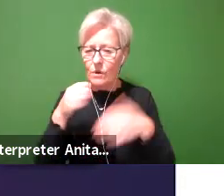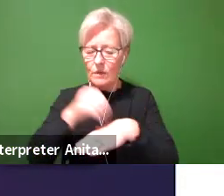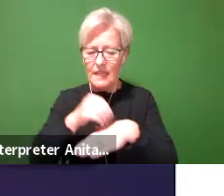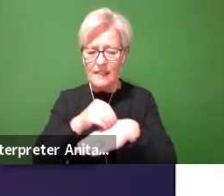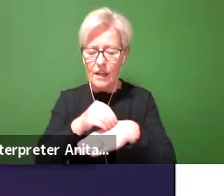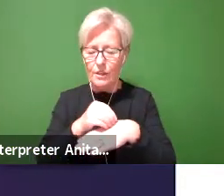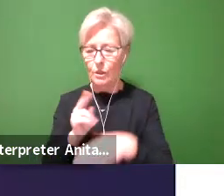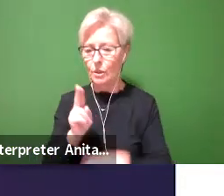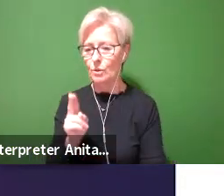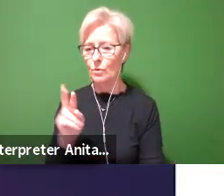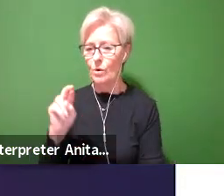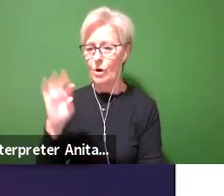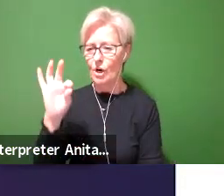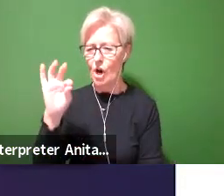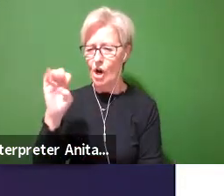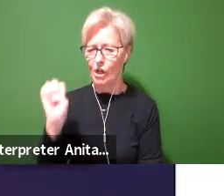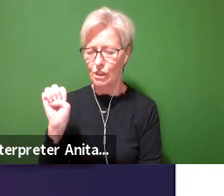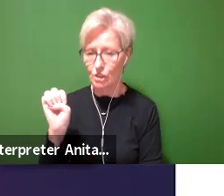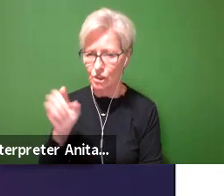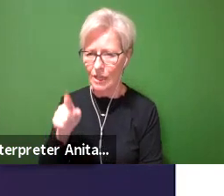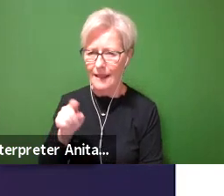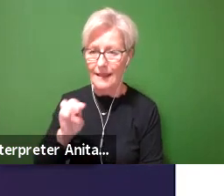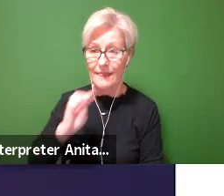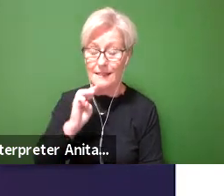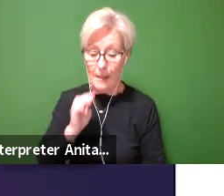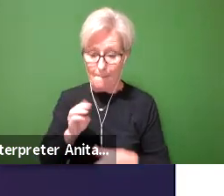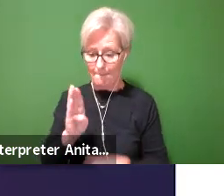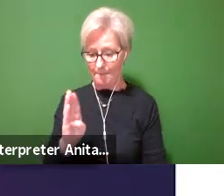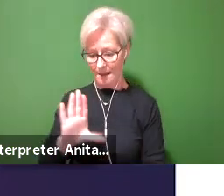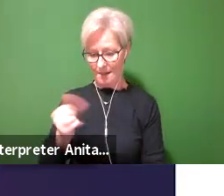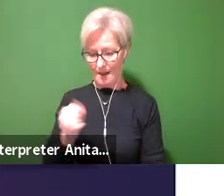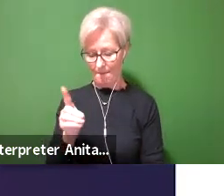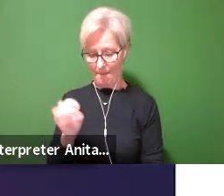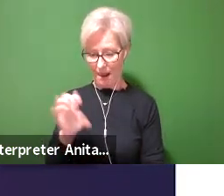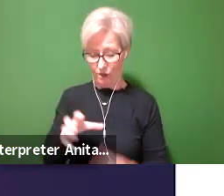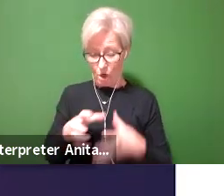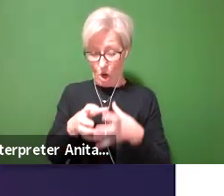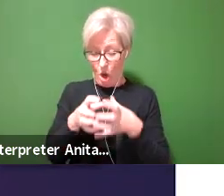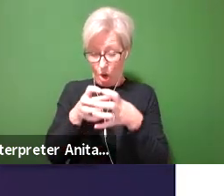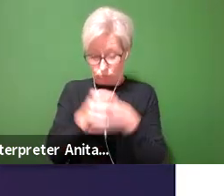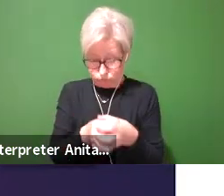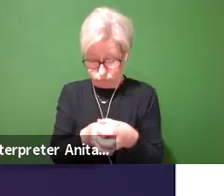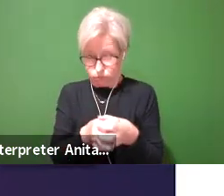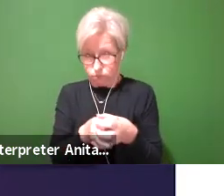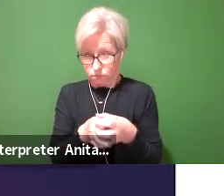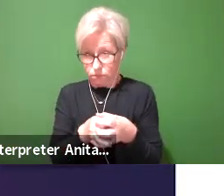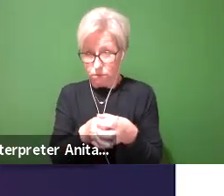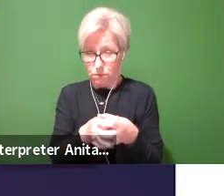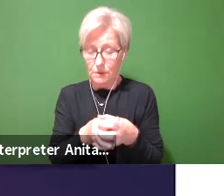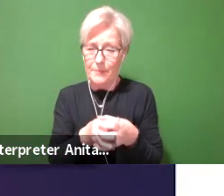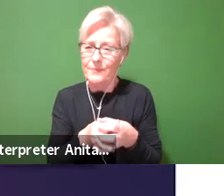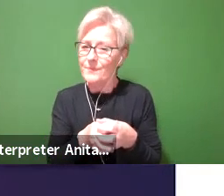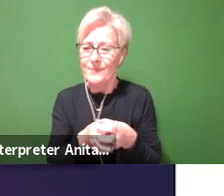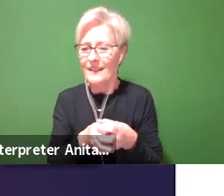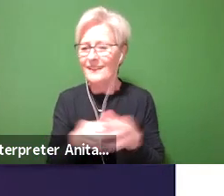urinary incontinence, this is when the bladder muscles squeeze incorrectly or lose the ability to relax. And you're getting that constant urge to go